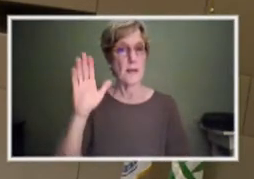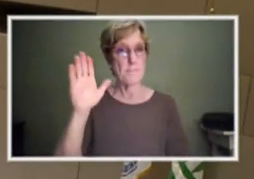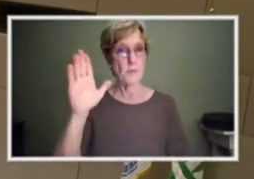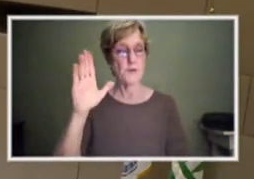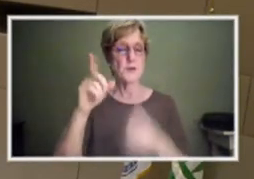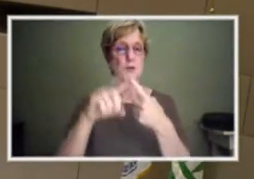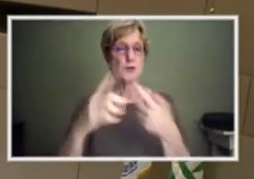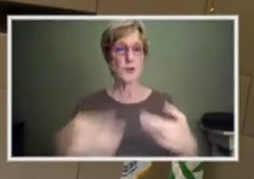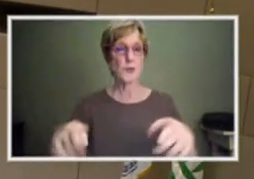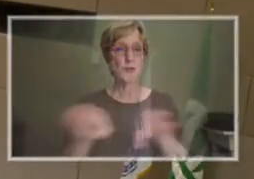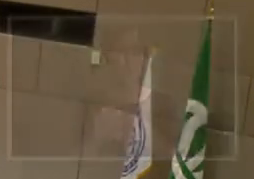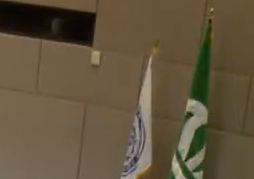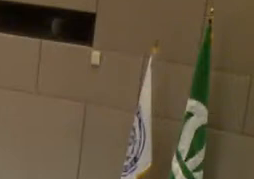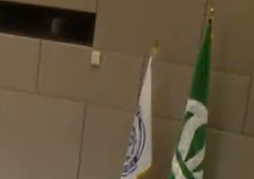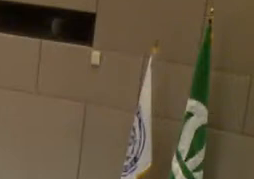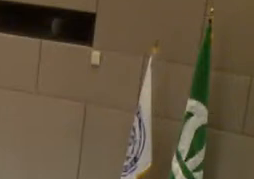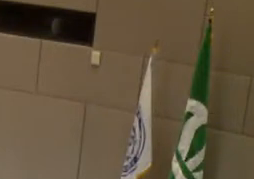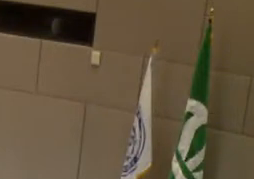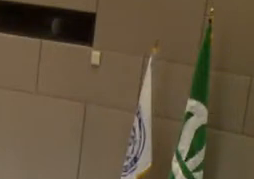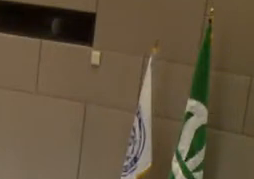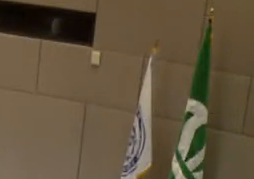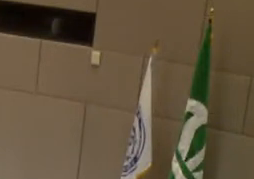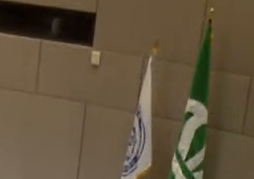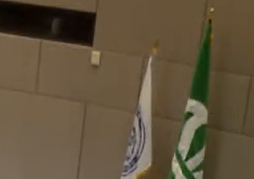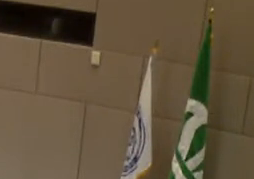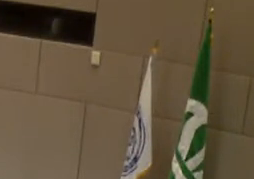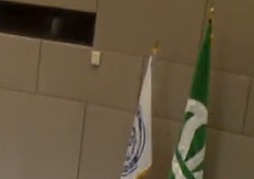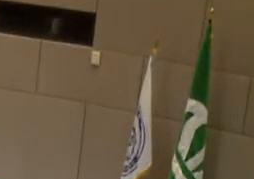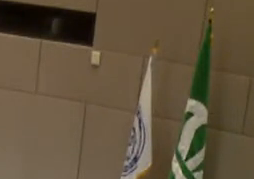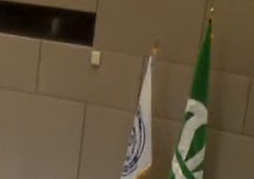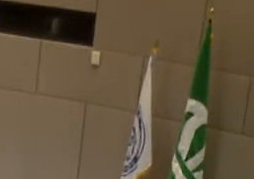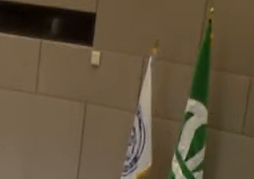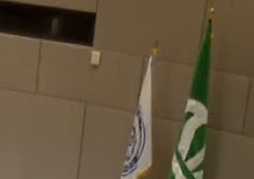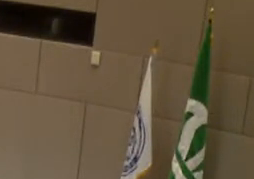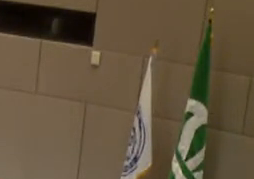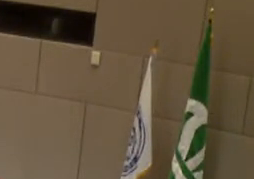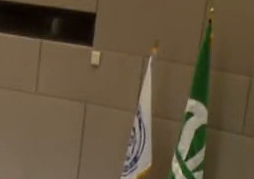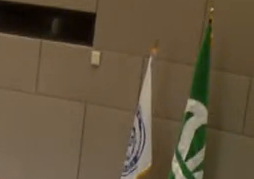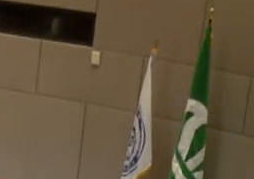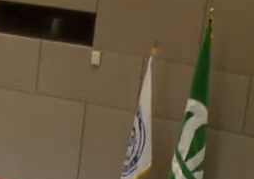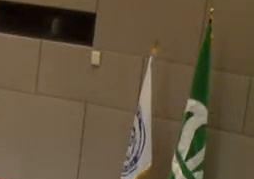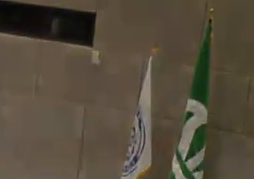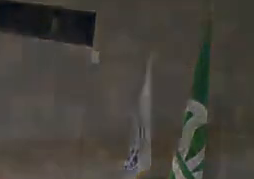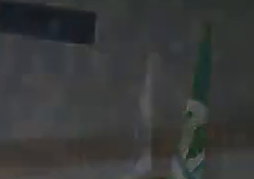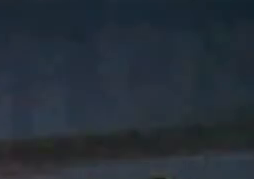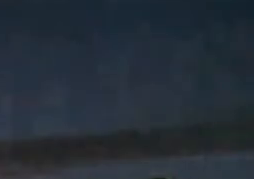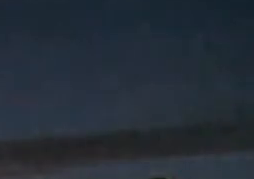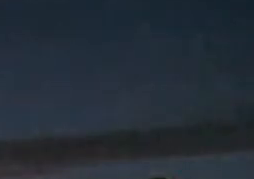right. All right. Thank you, everyone. Have a great evening. Thomas? No, Thomas.